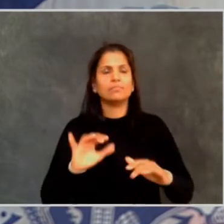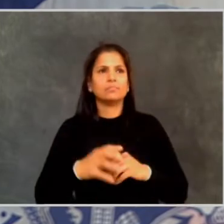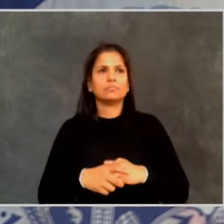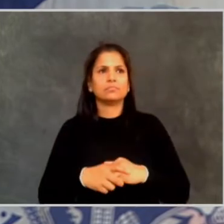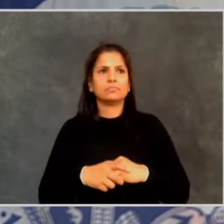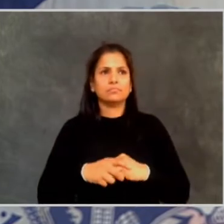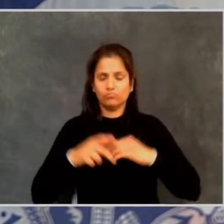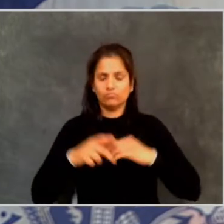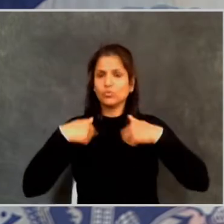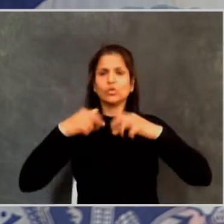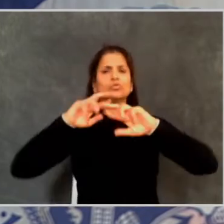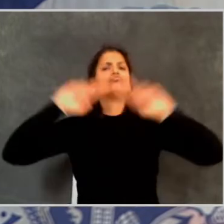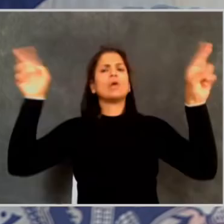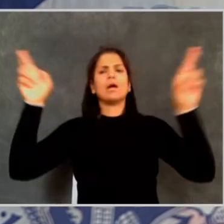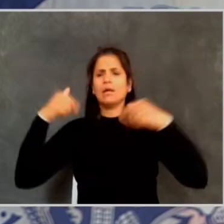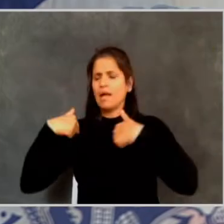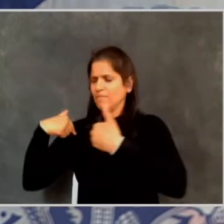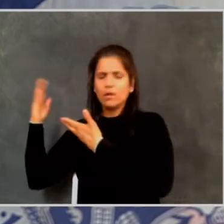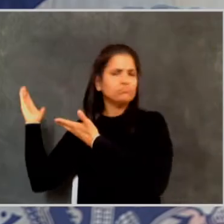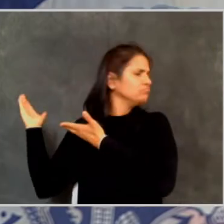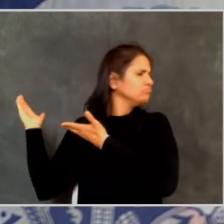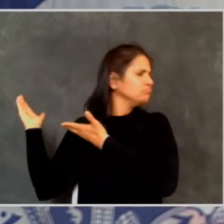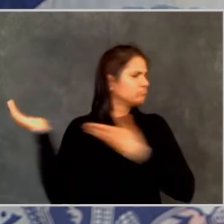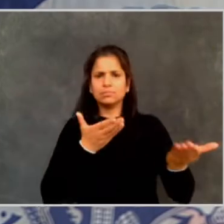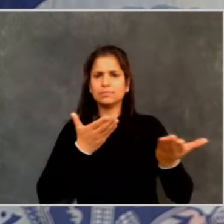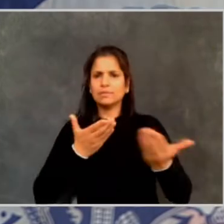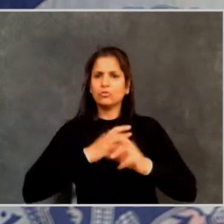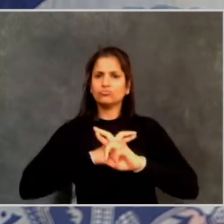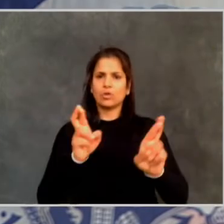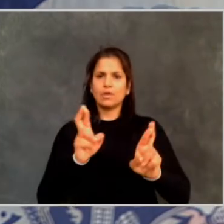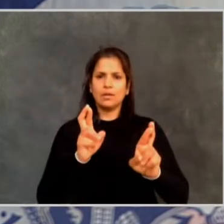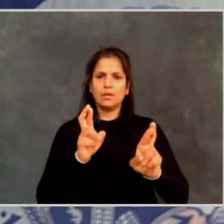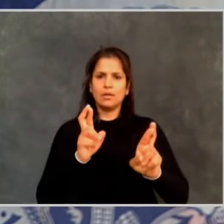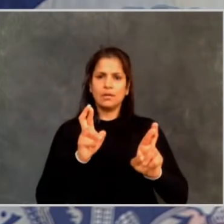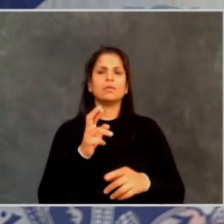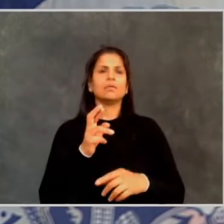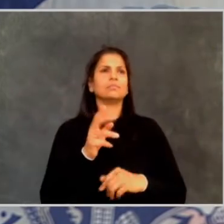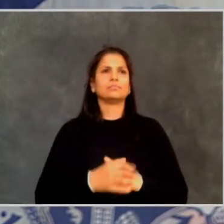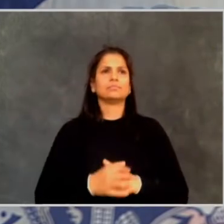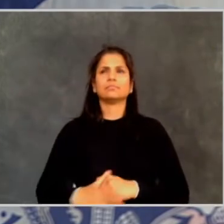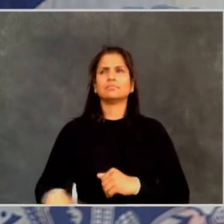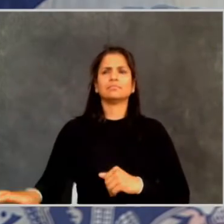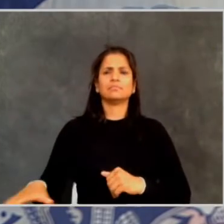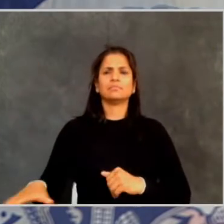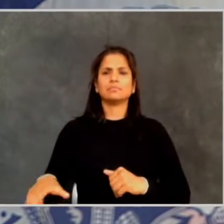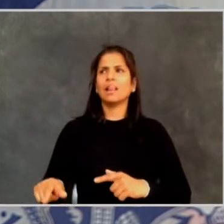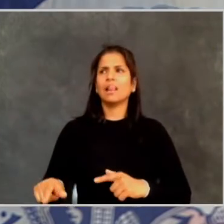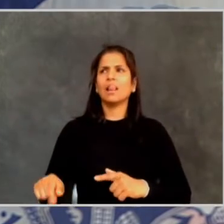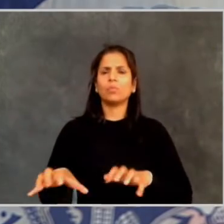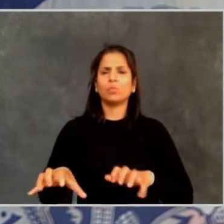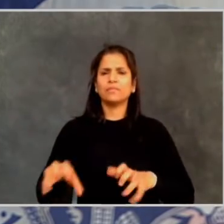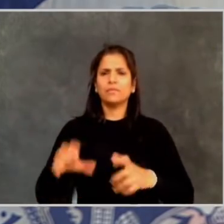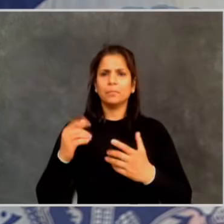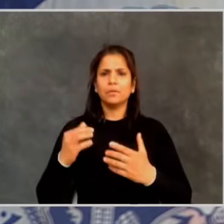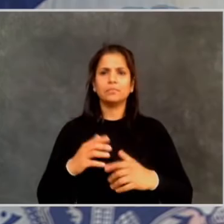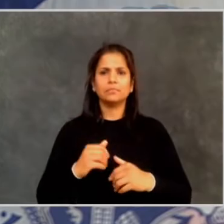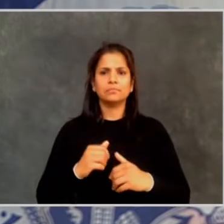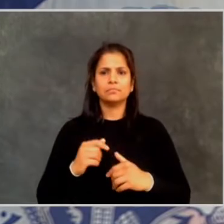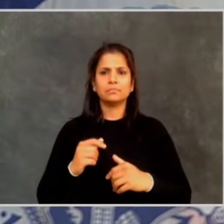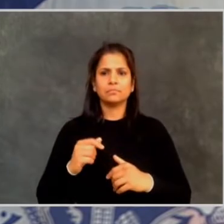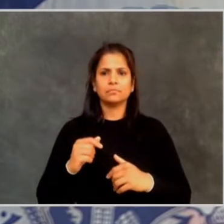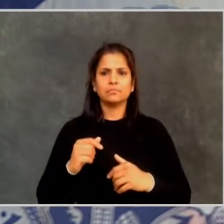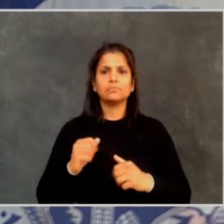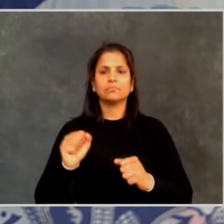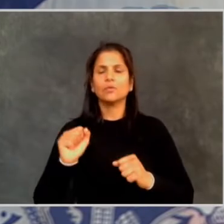think Dr. Barbeau will confirm this, if someone is infected and doctors in correctional health want them to be wearing a mask, they'll do